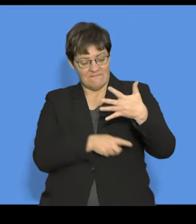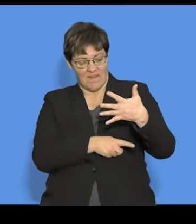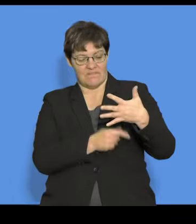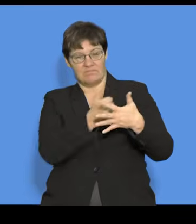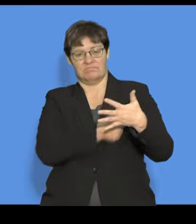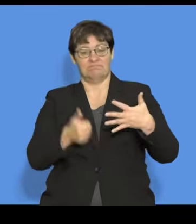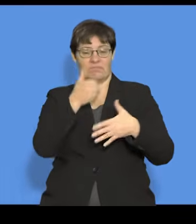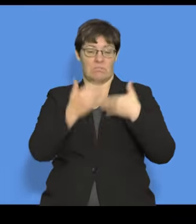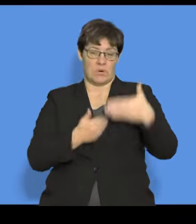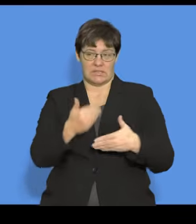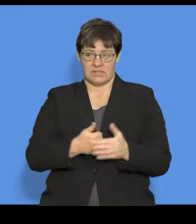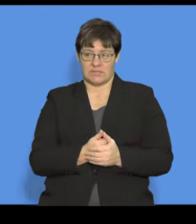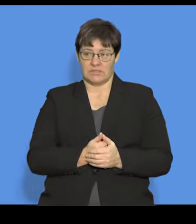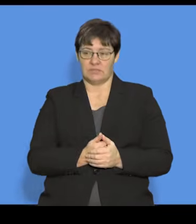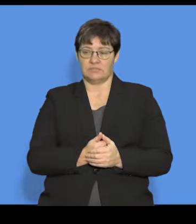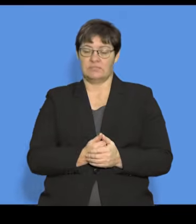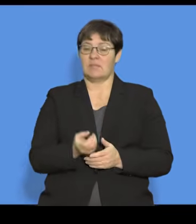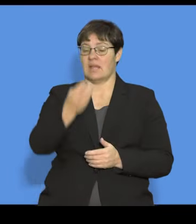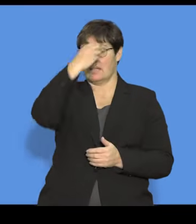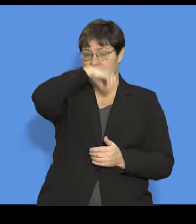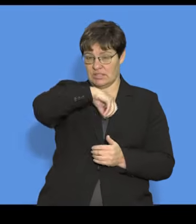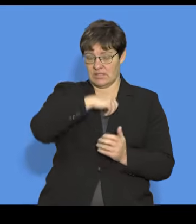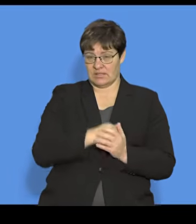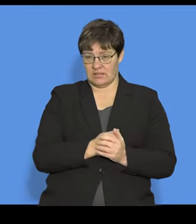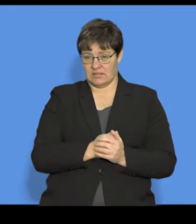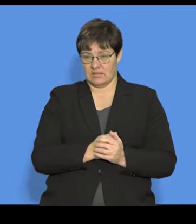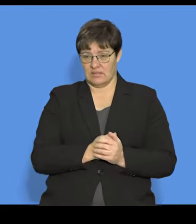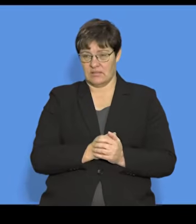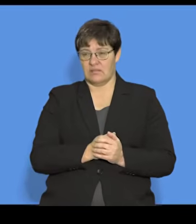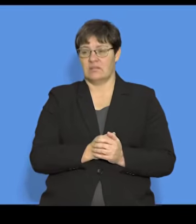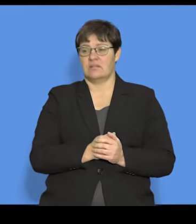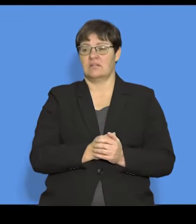major processes. The process of ingestion, which is taking in the